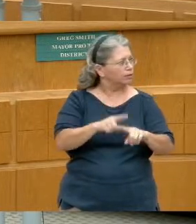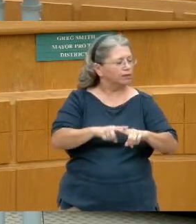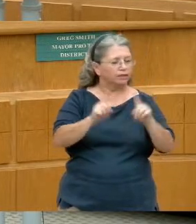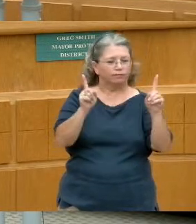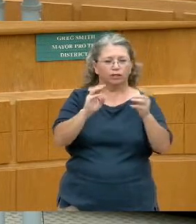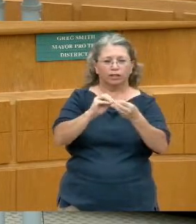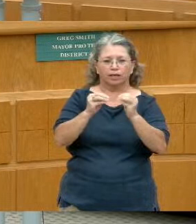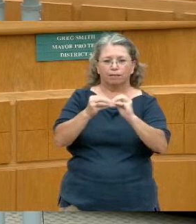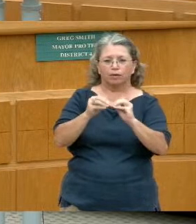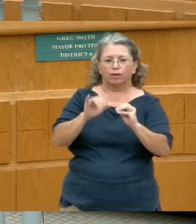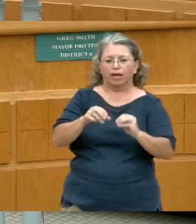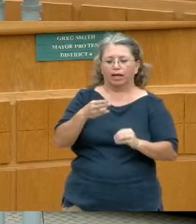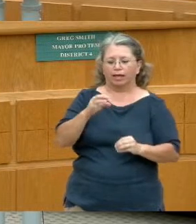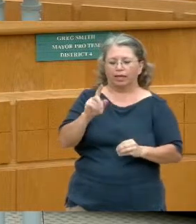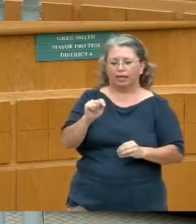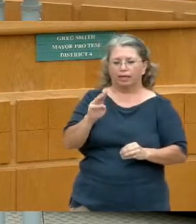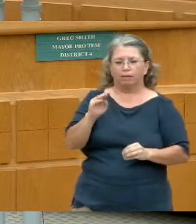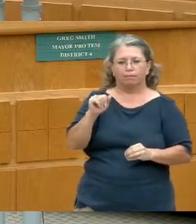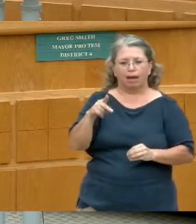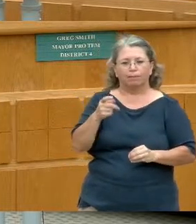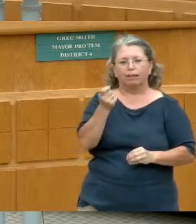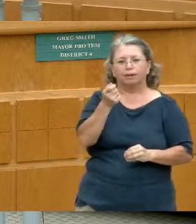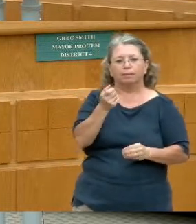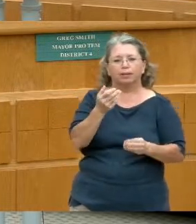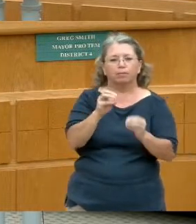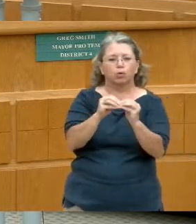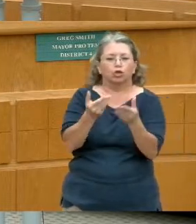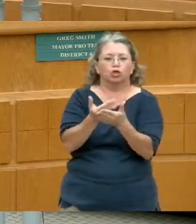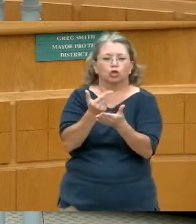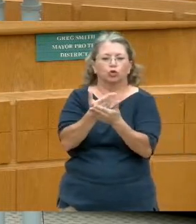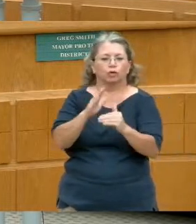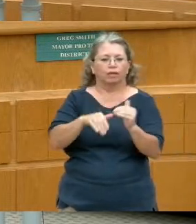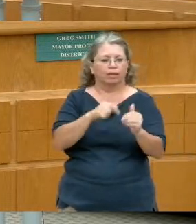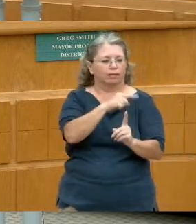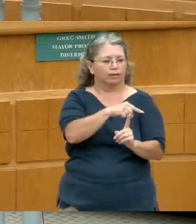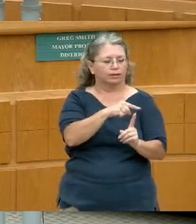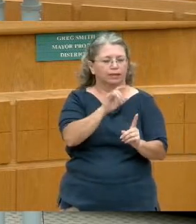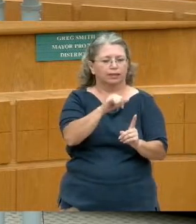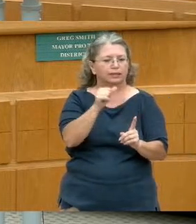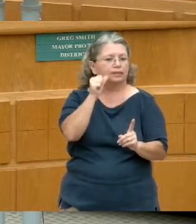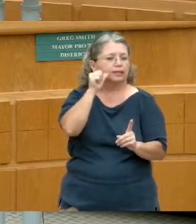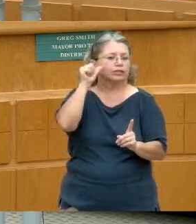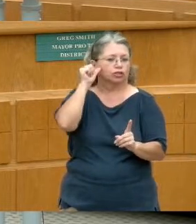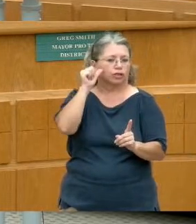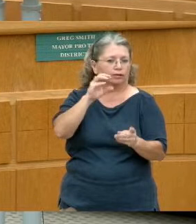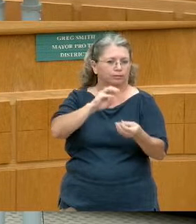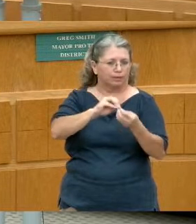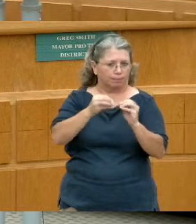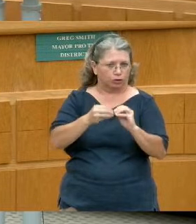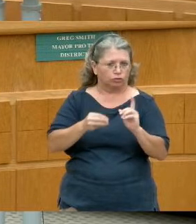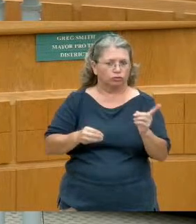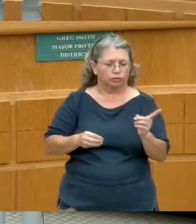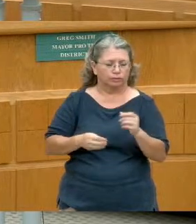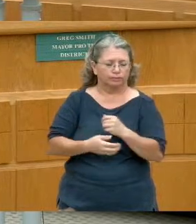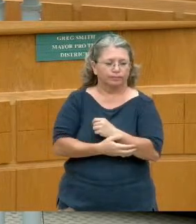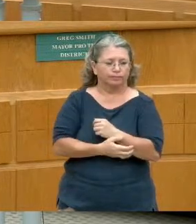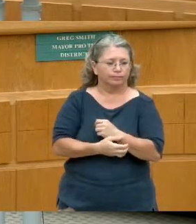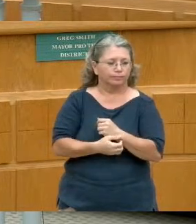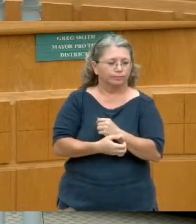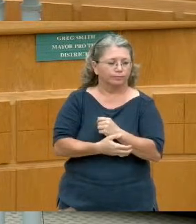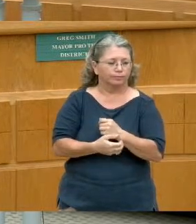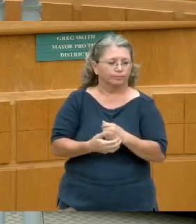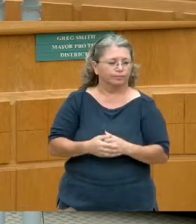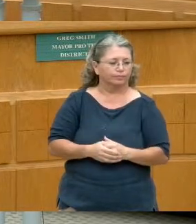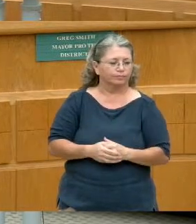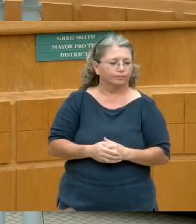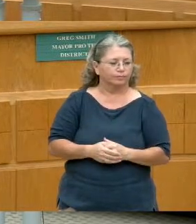heat map's a little bit newer than the data here. This is yesterday's data that's in this graph. For Nueces County,